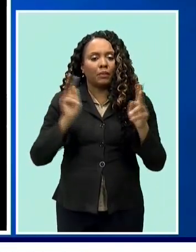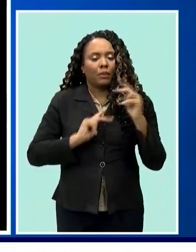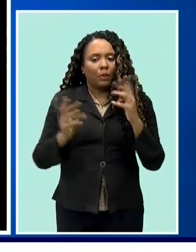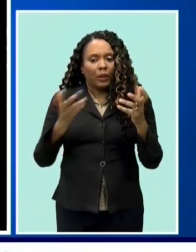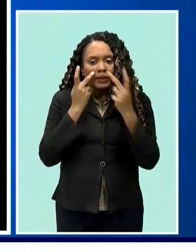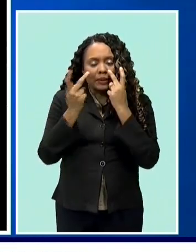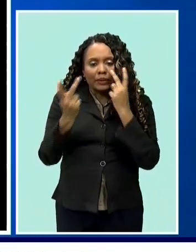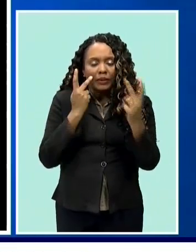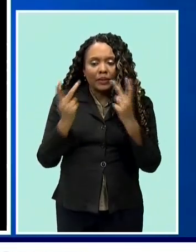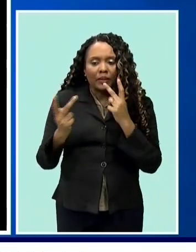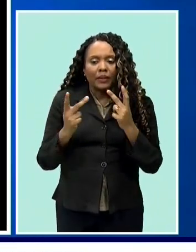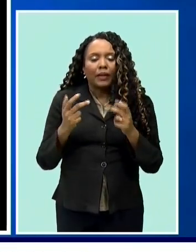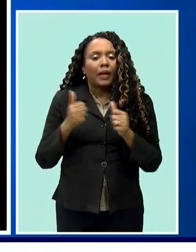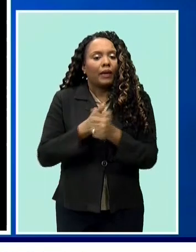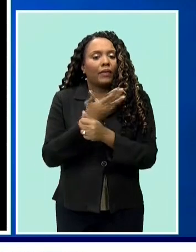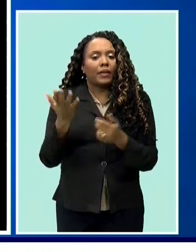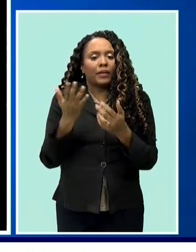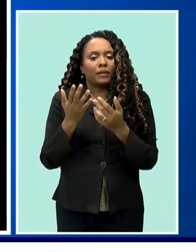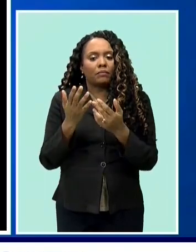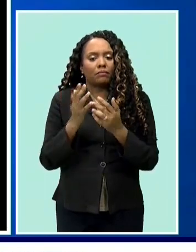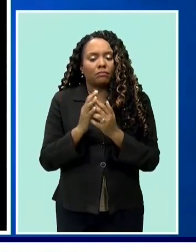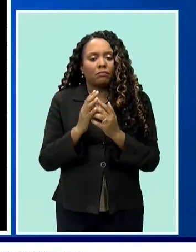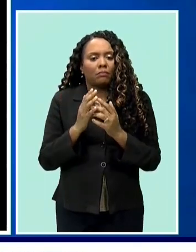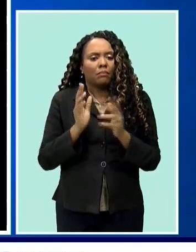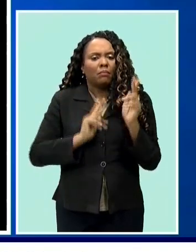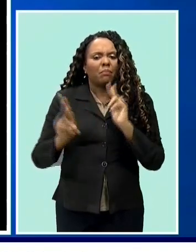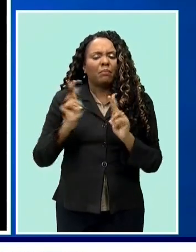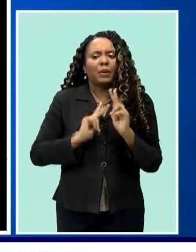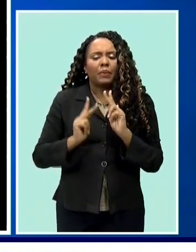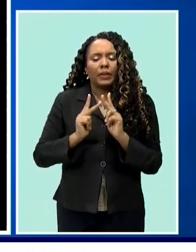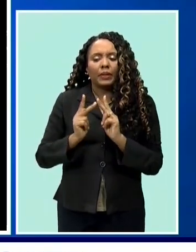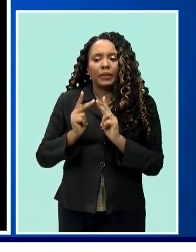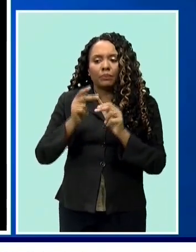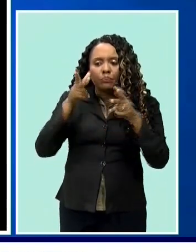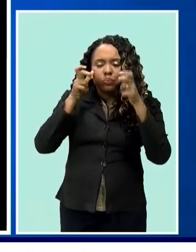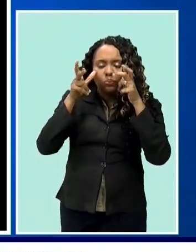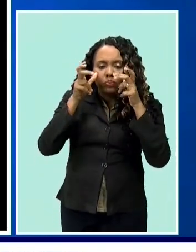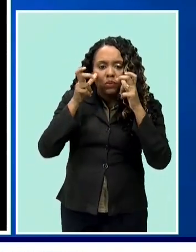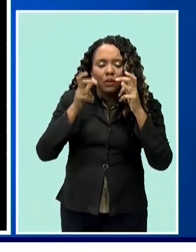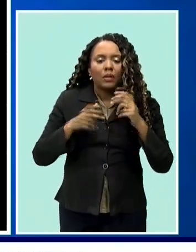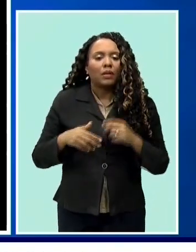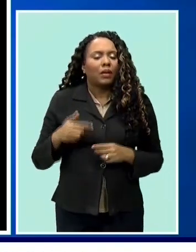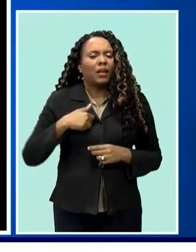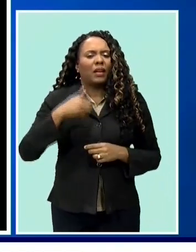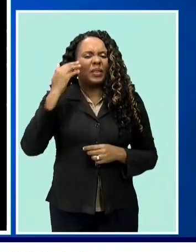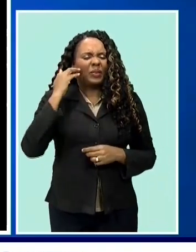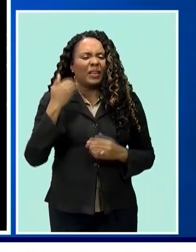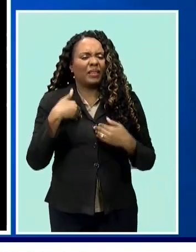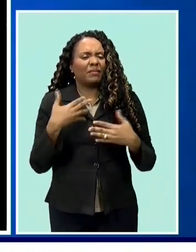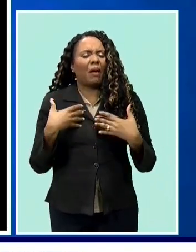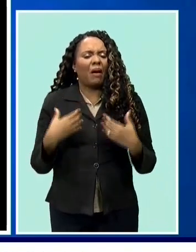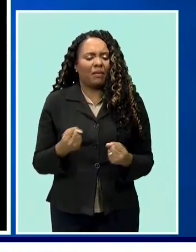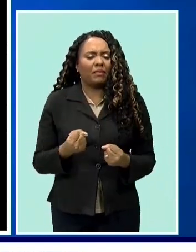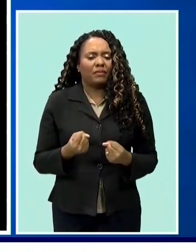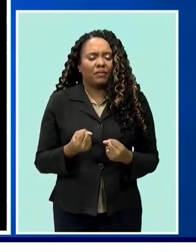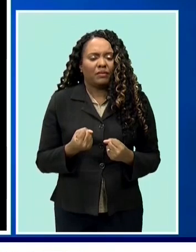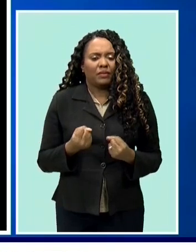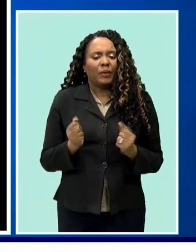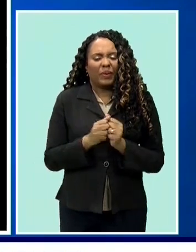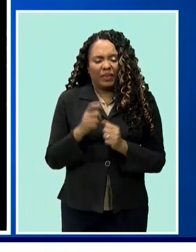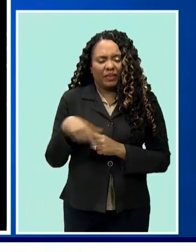do and say is worldwide. So, but I know the media knows this, and I know that, as I said, I have the utmost confidence in them, and